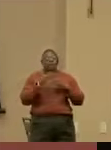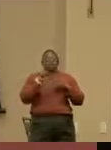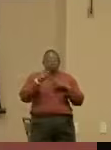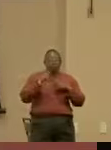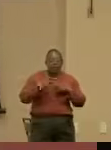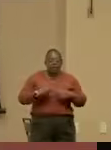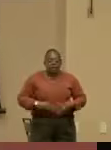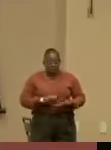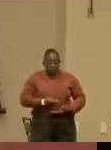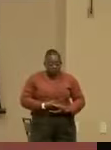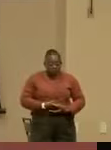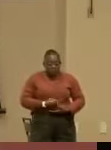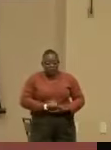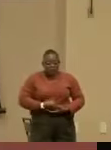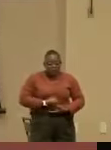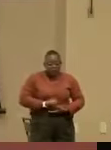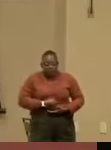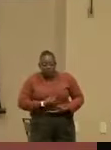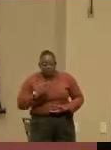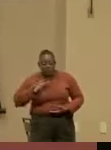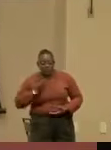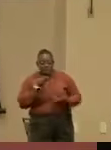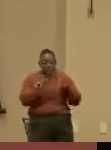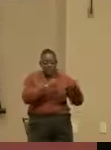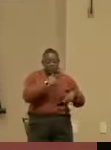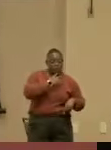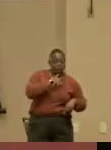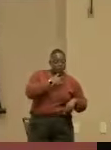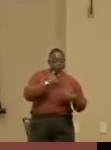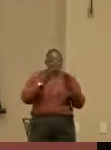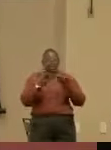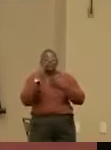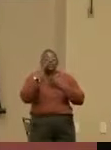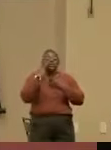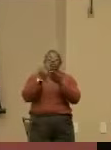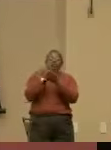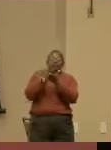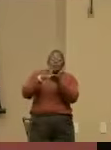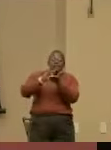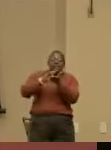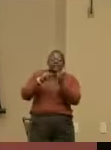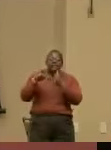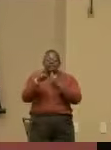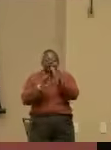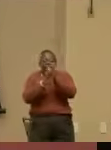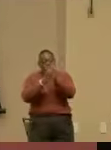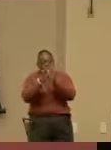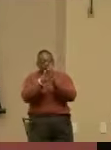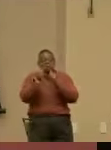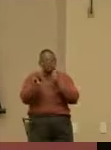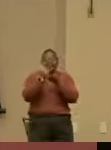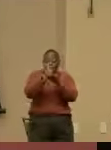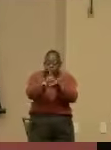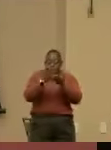while the baby is growing to look for this heart block too. And similar to the slide I just showed you, there's also new medications in development that could be